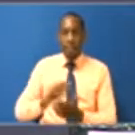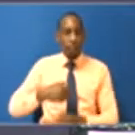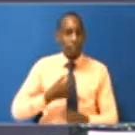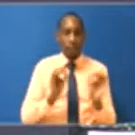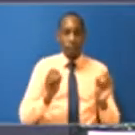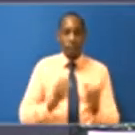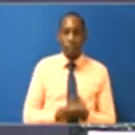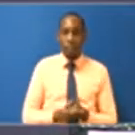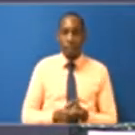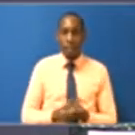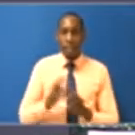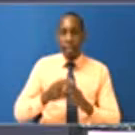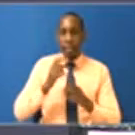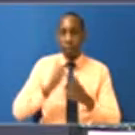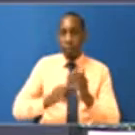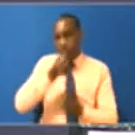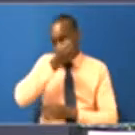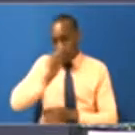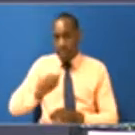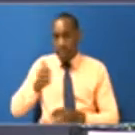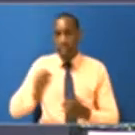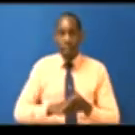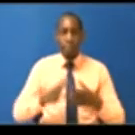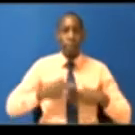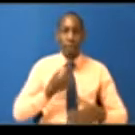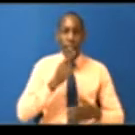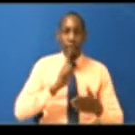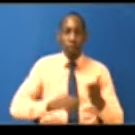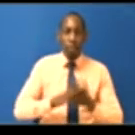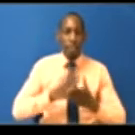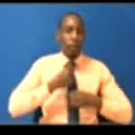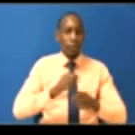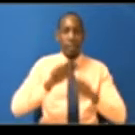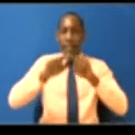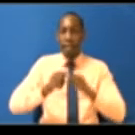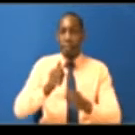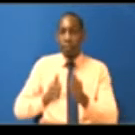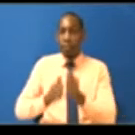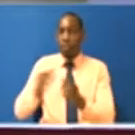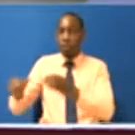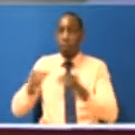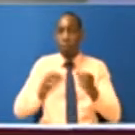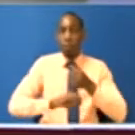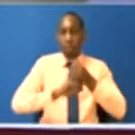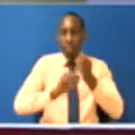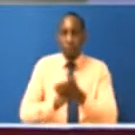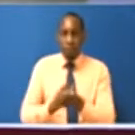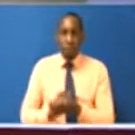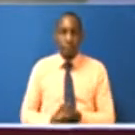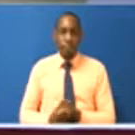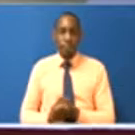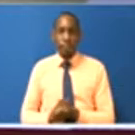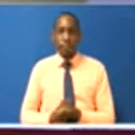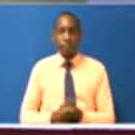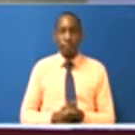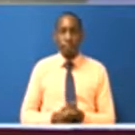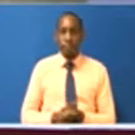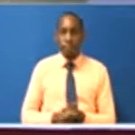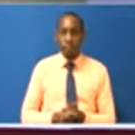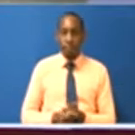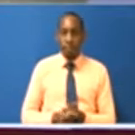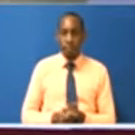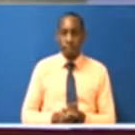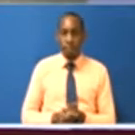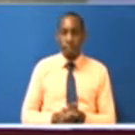didn't like about the debate what you call arrogance others called confidence but uh depends on which side of the table you're seated let's hear from you when you do something